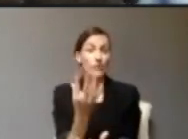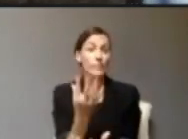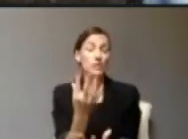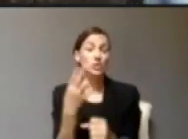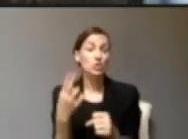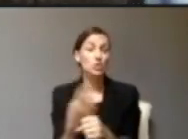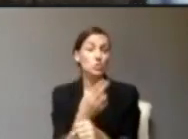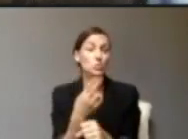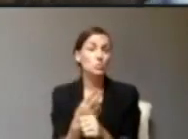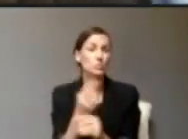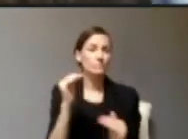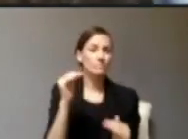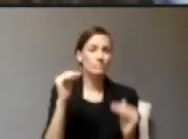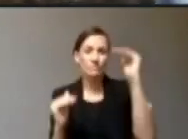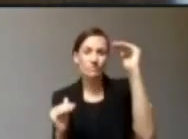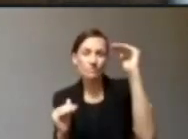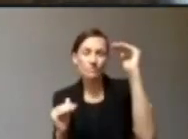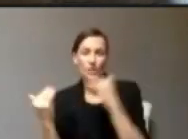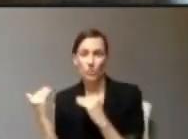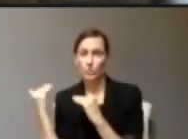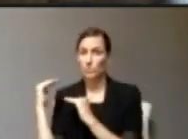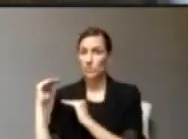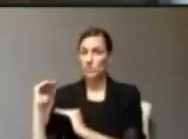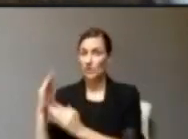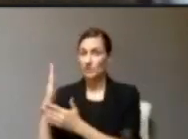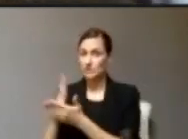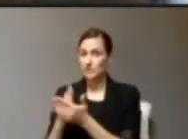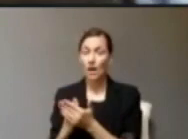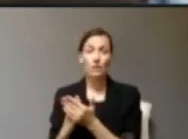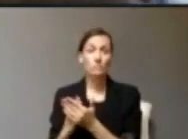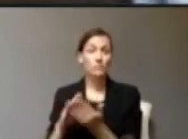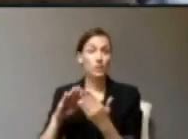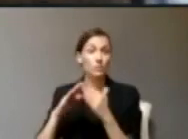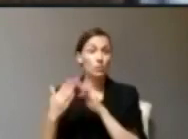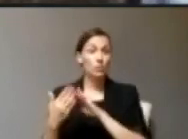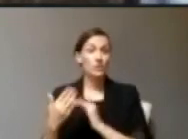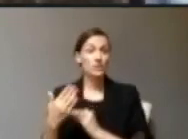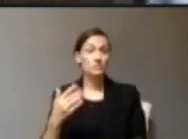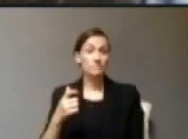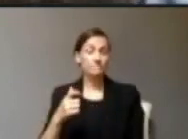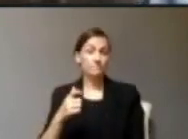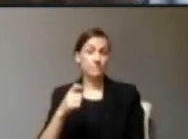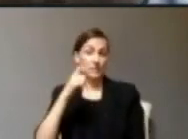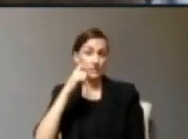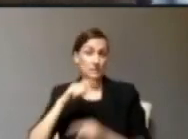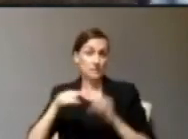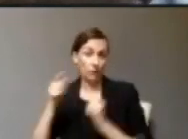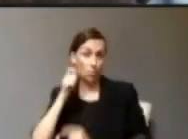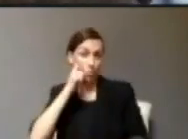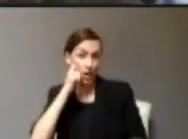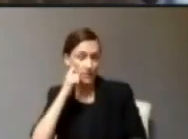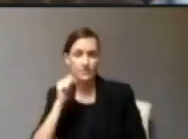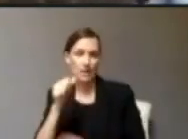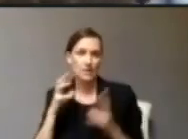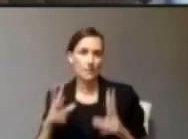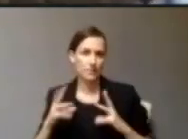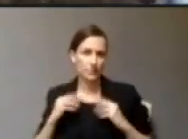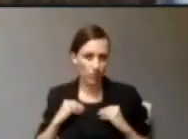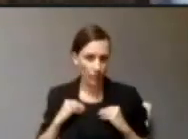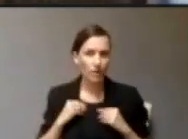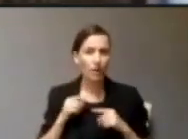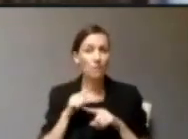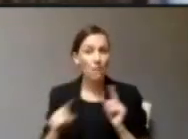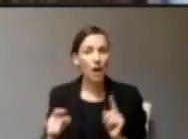that disproportionately targets restrictions on communities of color, for example, would be completely unacceptable. However, if we use the